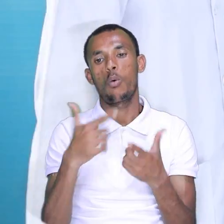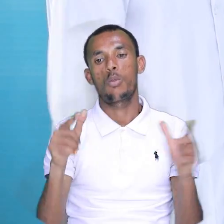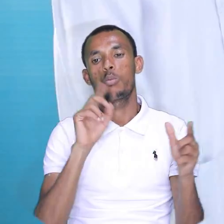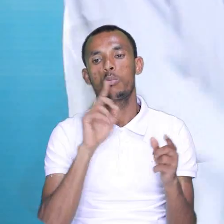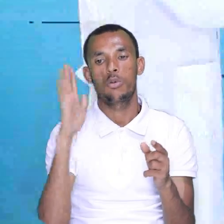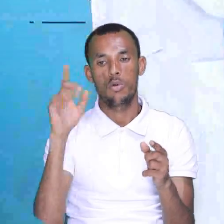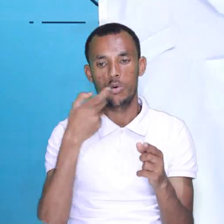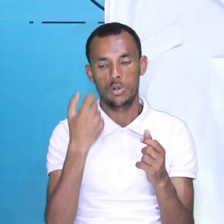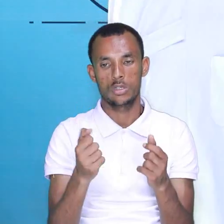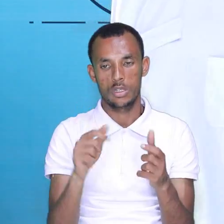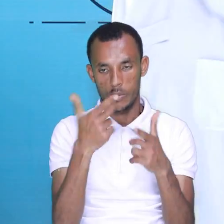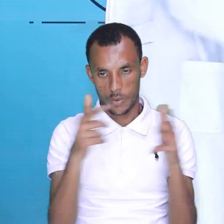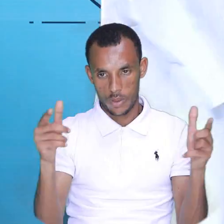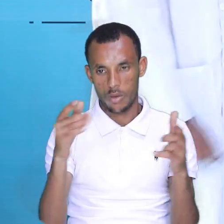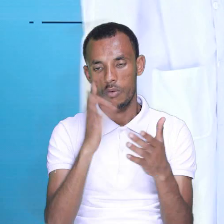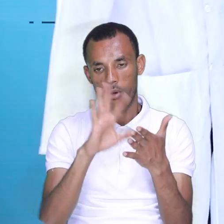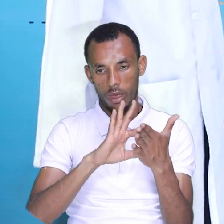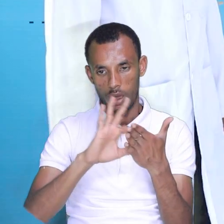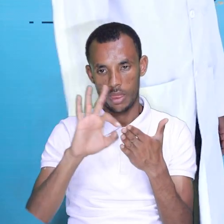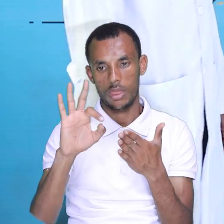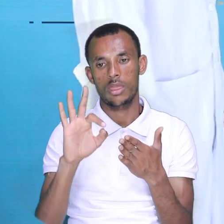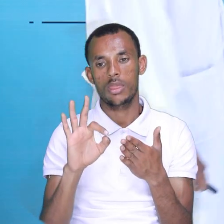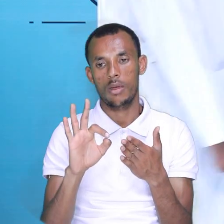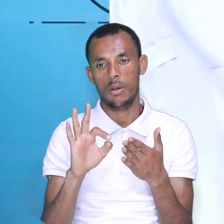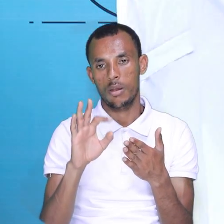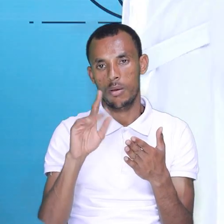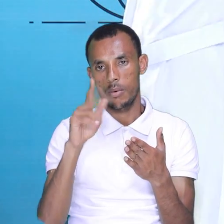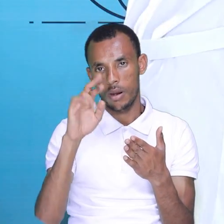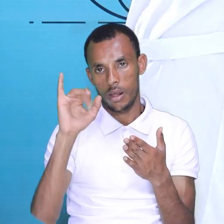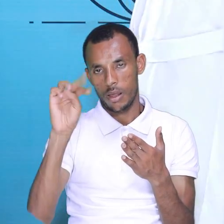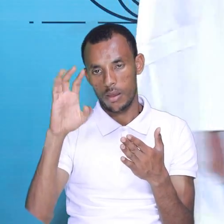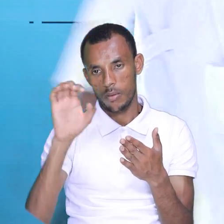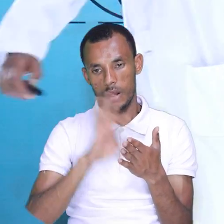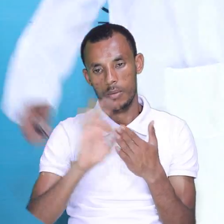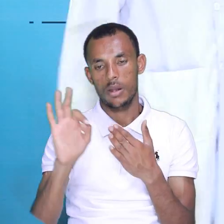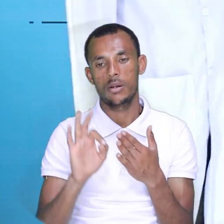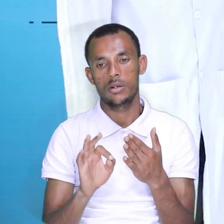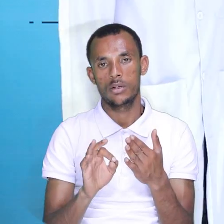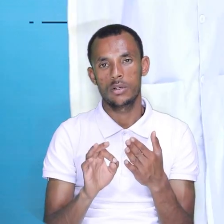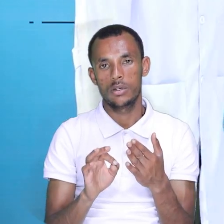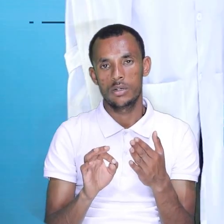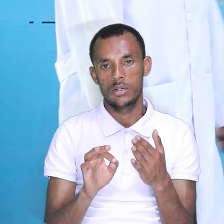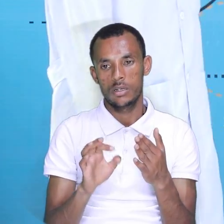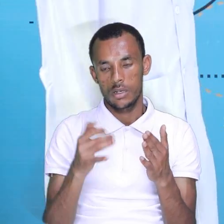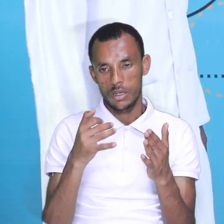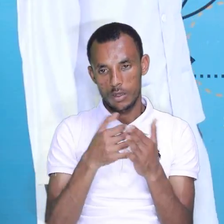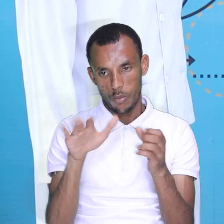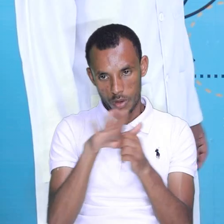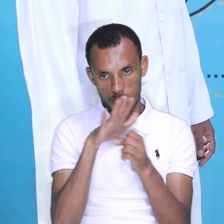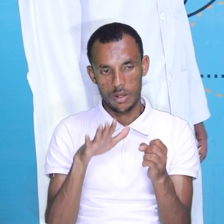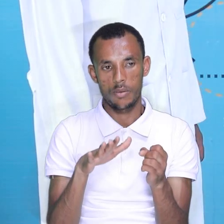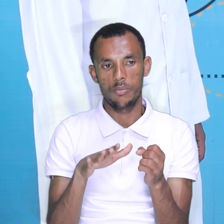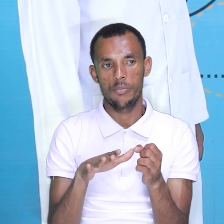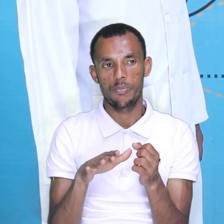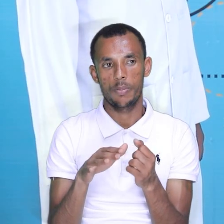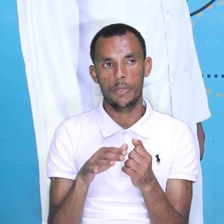probability? The probability of getting a prime number equals number of elements of the event over number of elements of possibly it's a sample